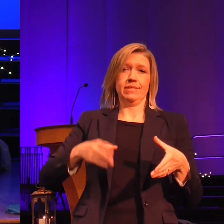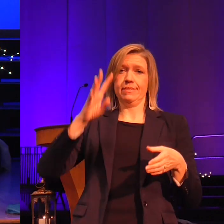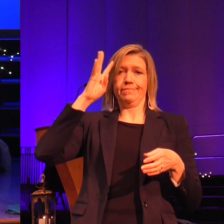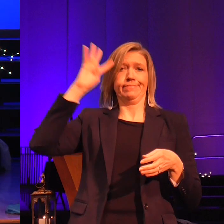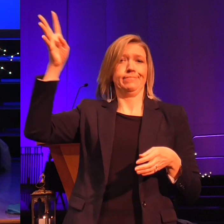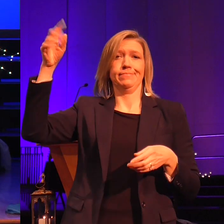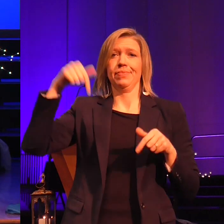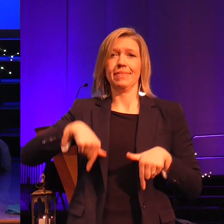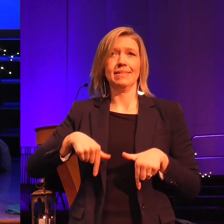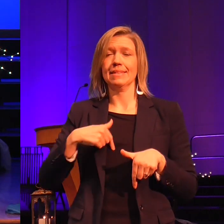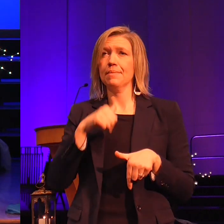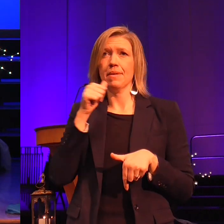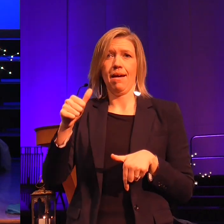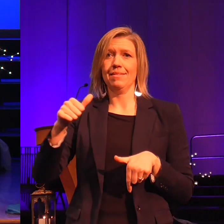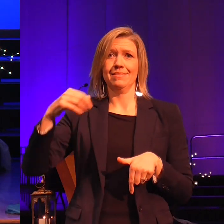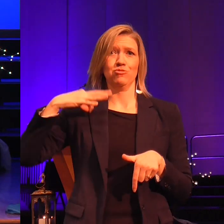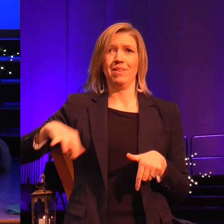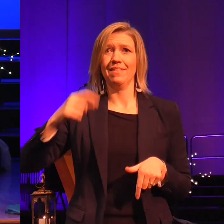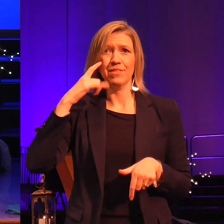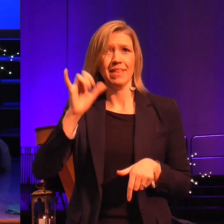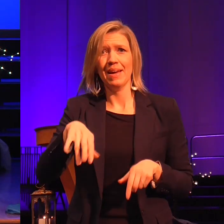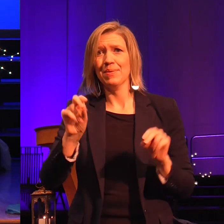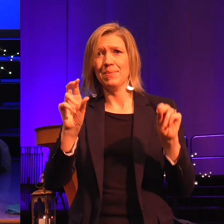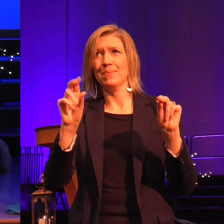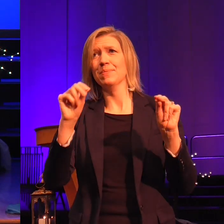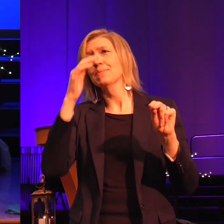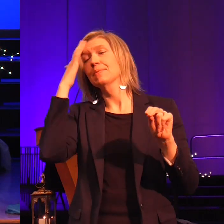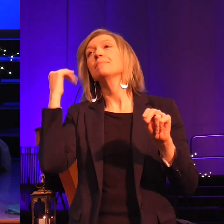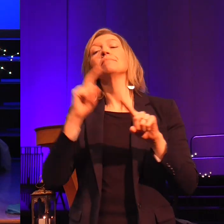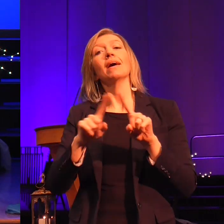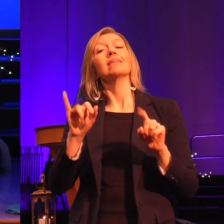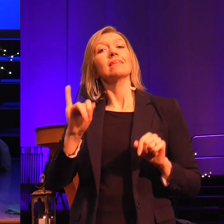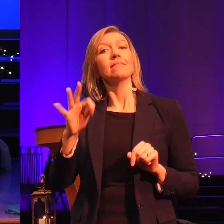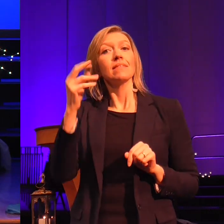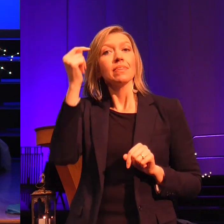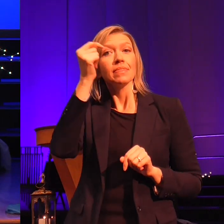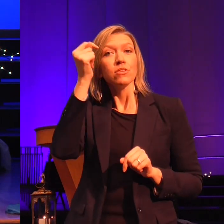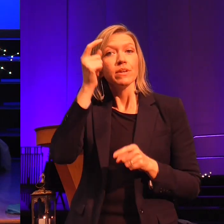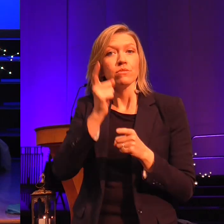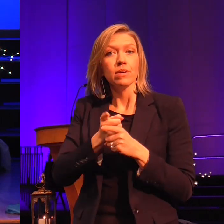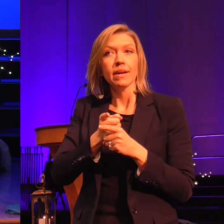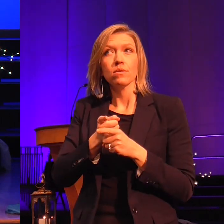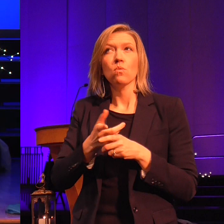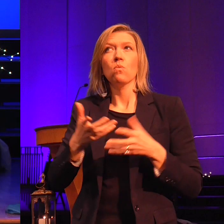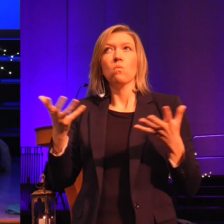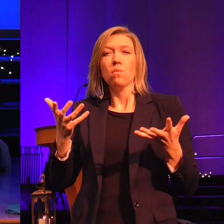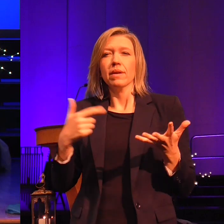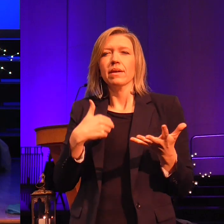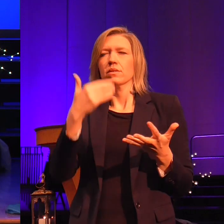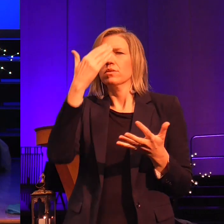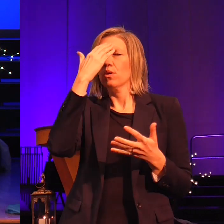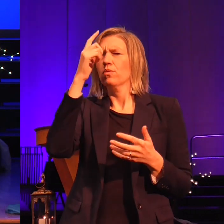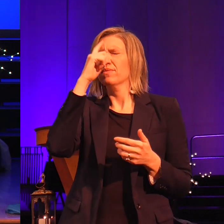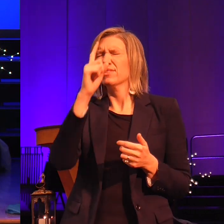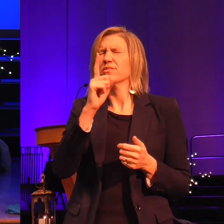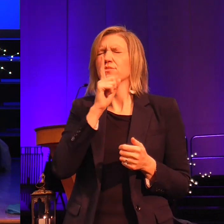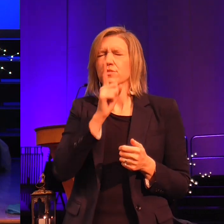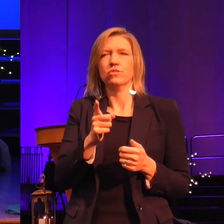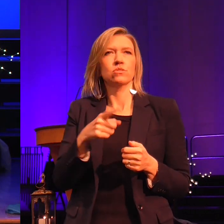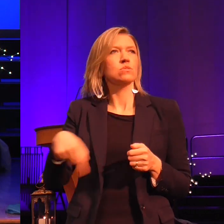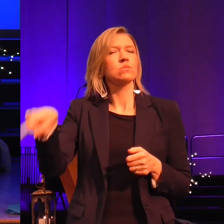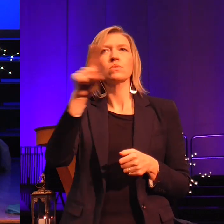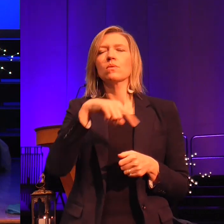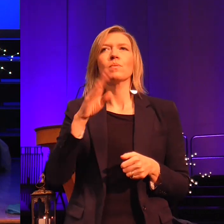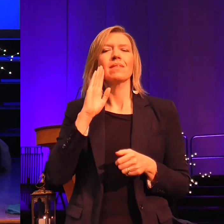stretch of the imagination, but if this theory is right, what I know for sure is we will